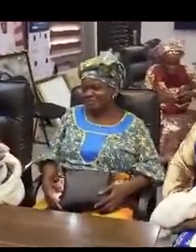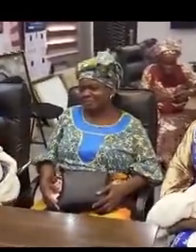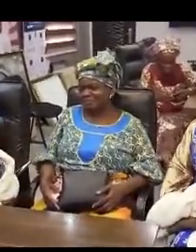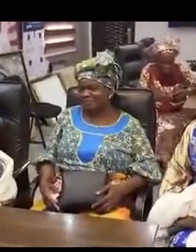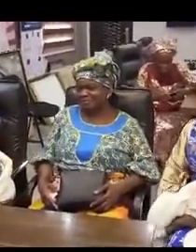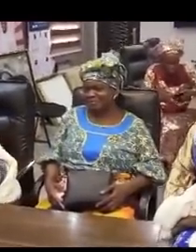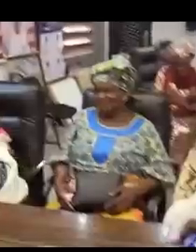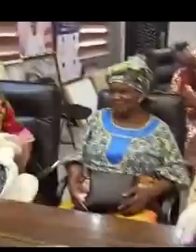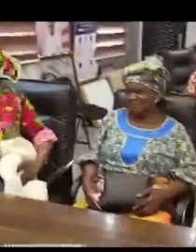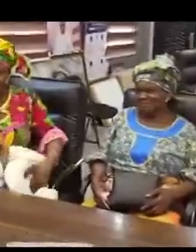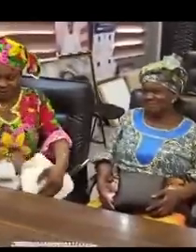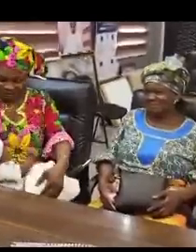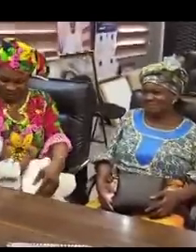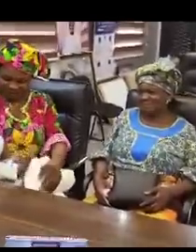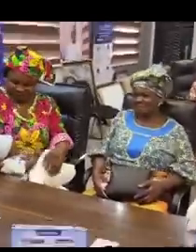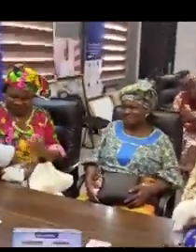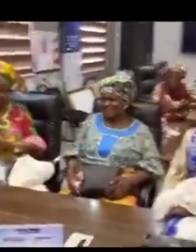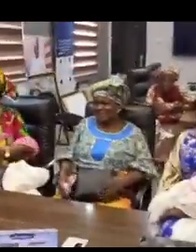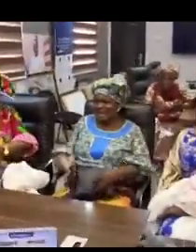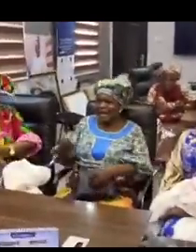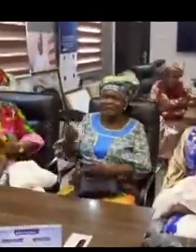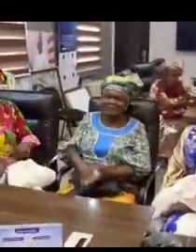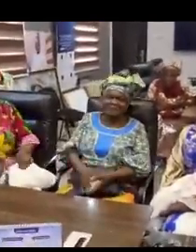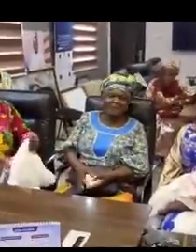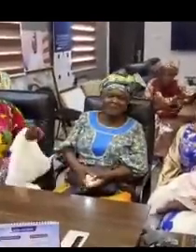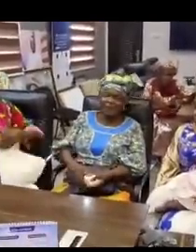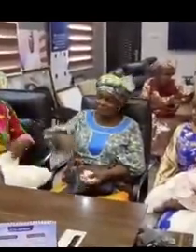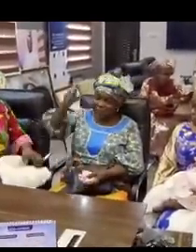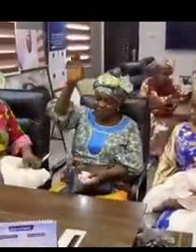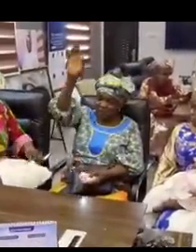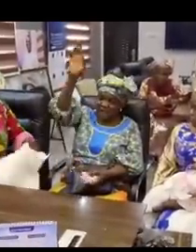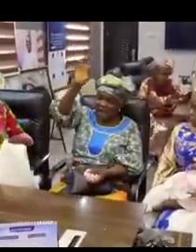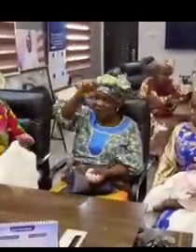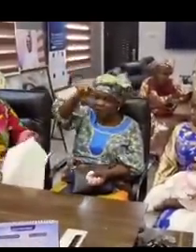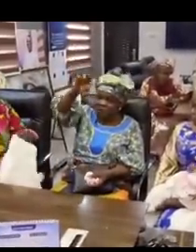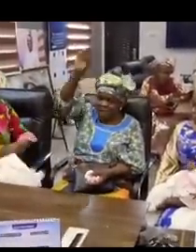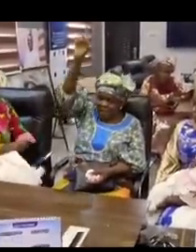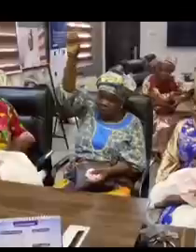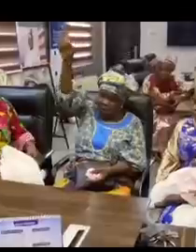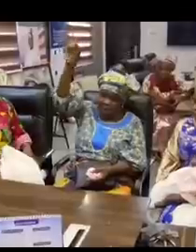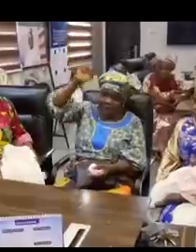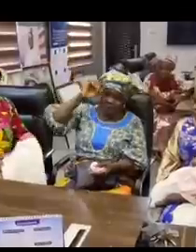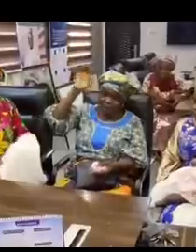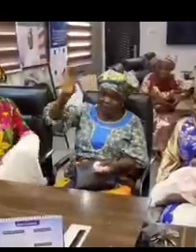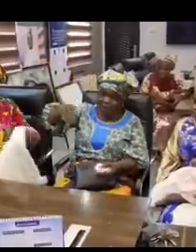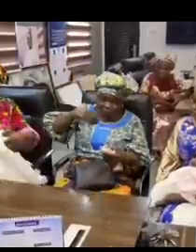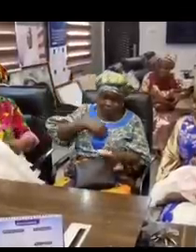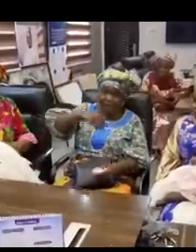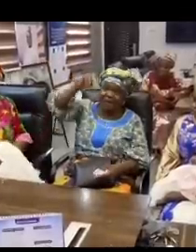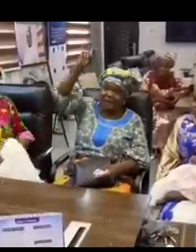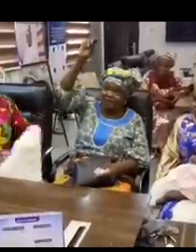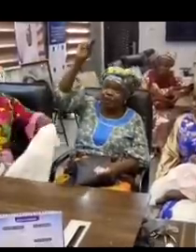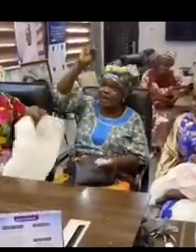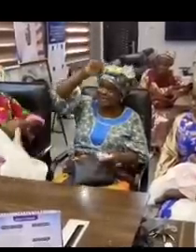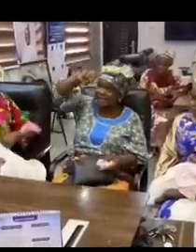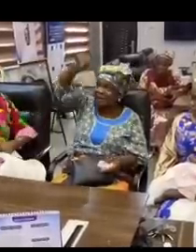ni ele omo fun won lo me riwuro be omo mi shadam lo ngbe eko ni ma me ngbe omo mi ti mo mu